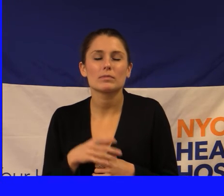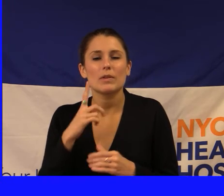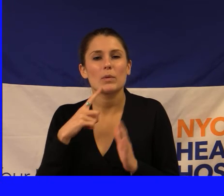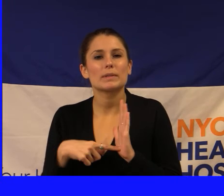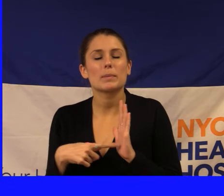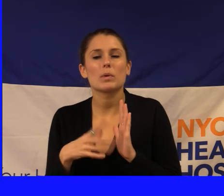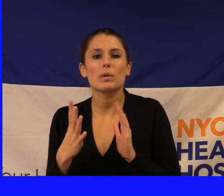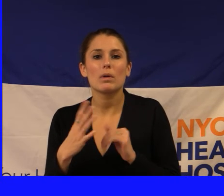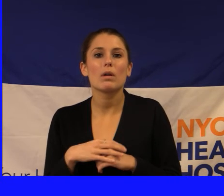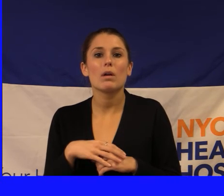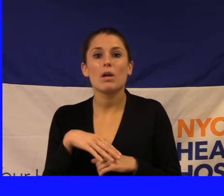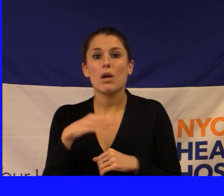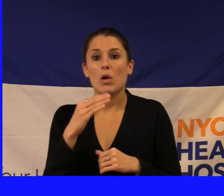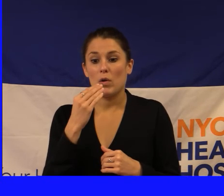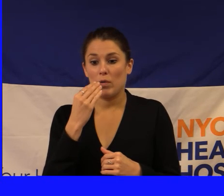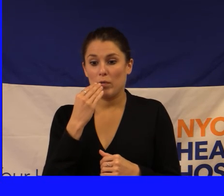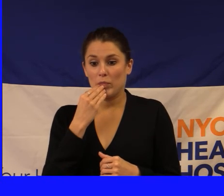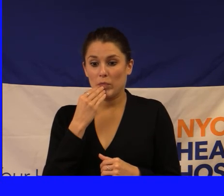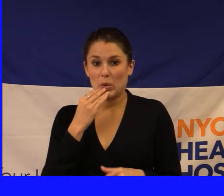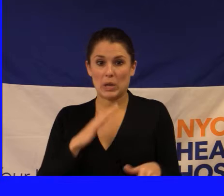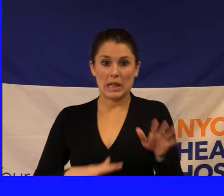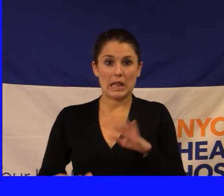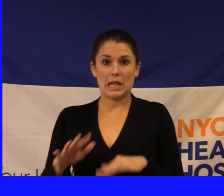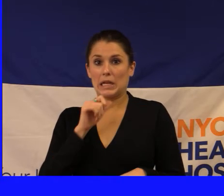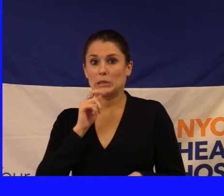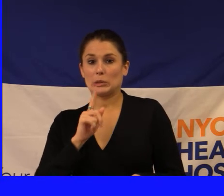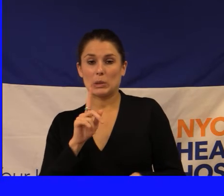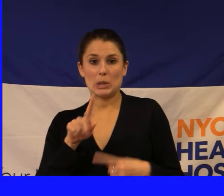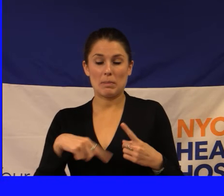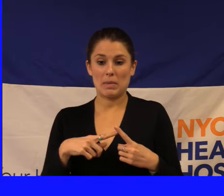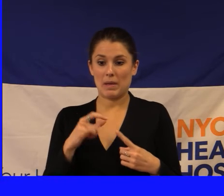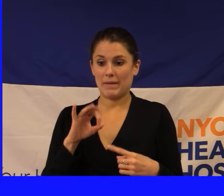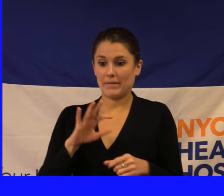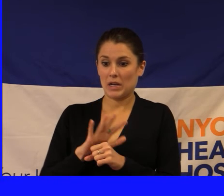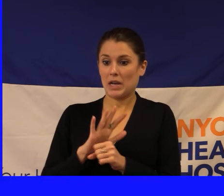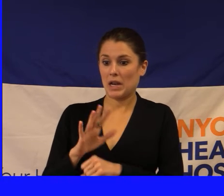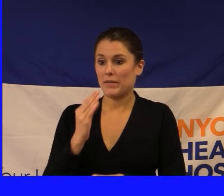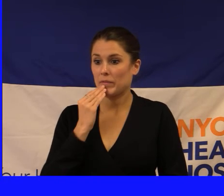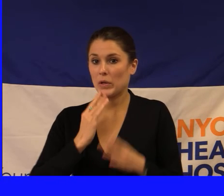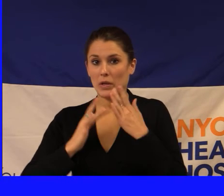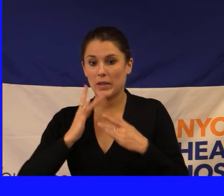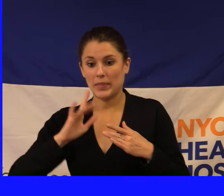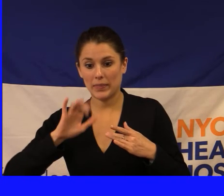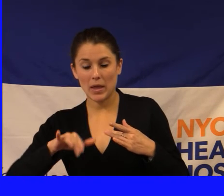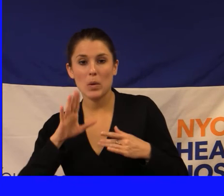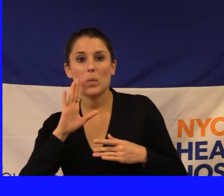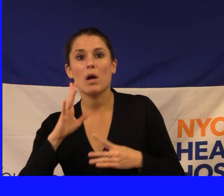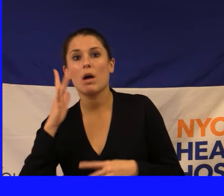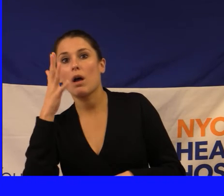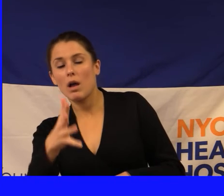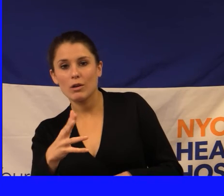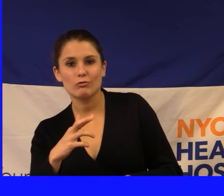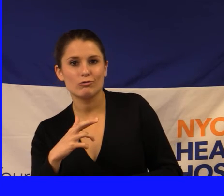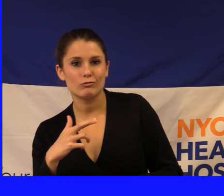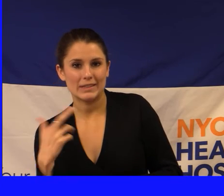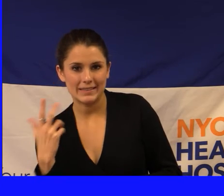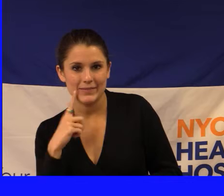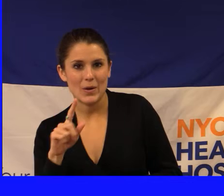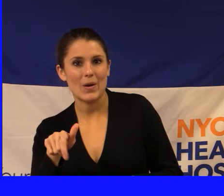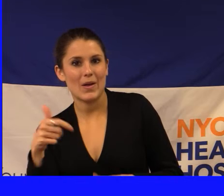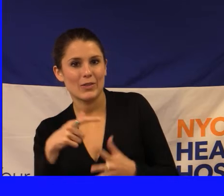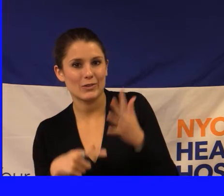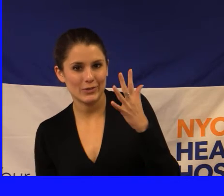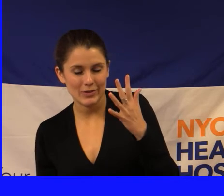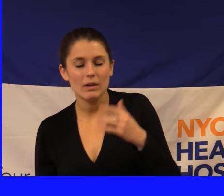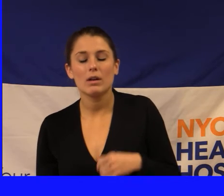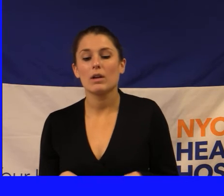food insecurity can be a long-term risk, but we're also finding patients are immediately using the emergency room